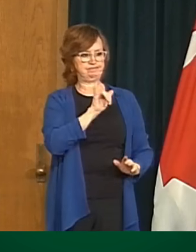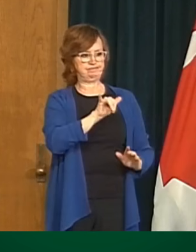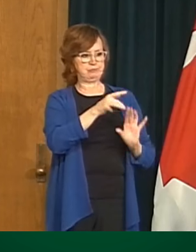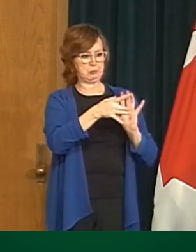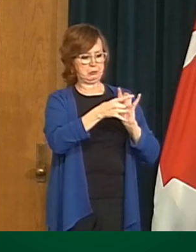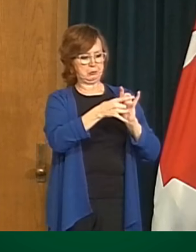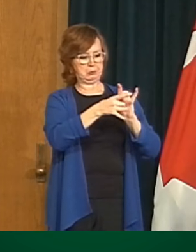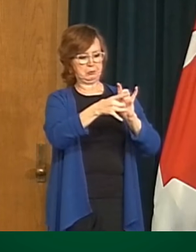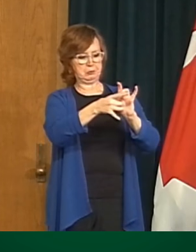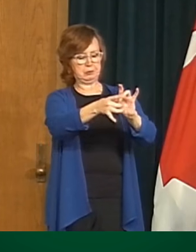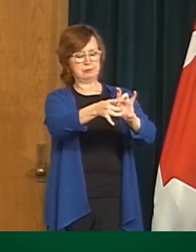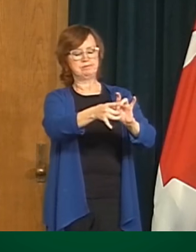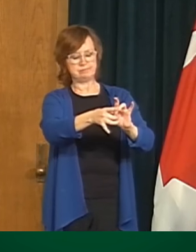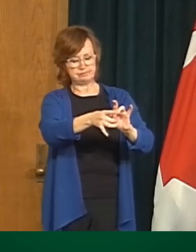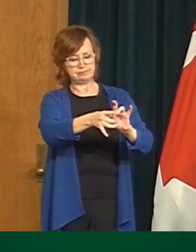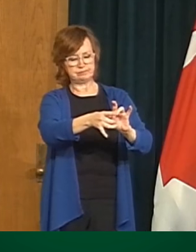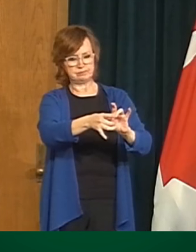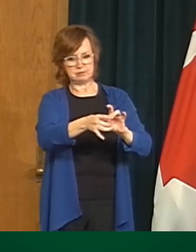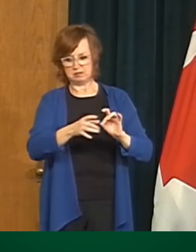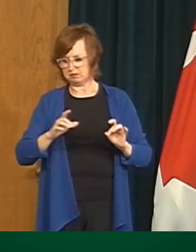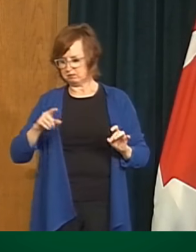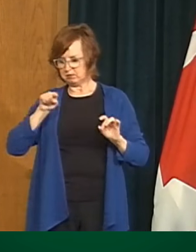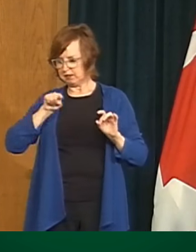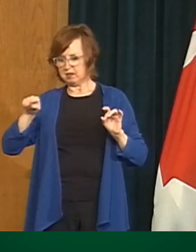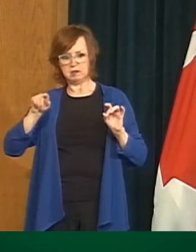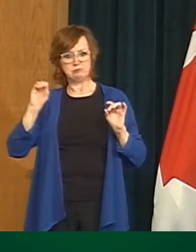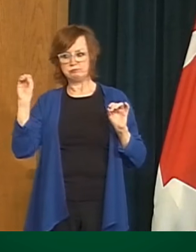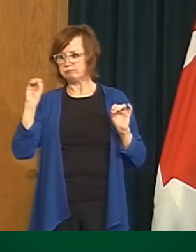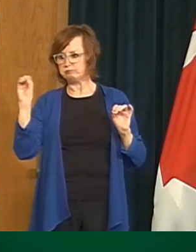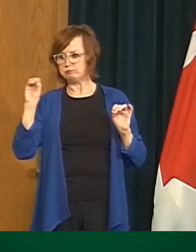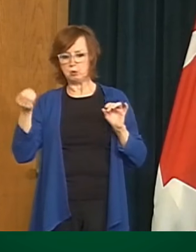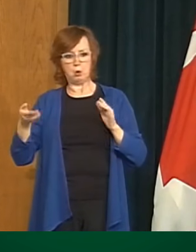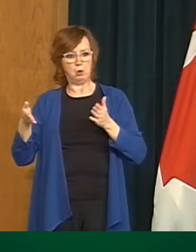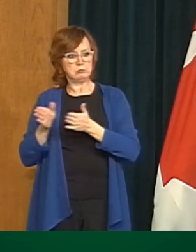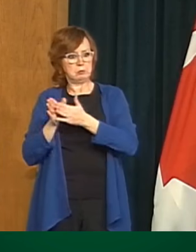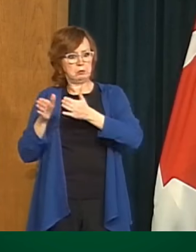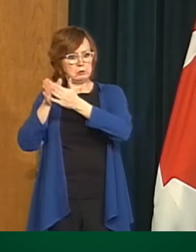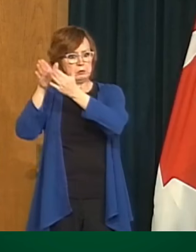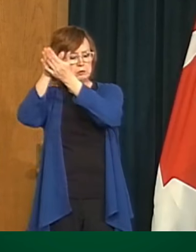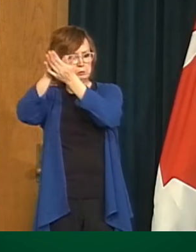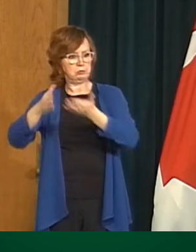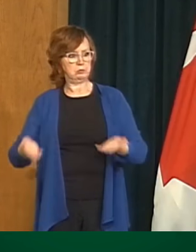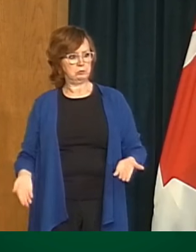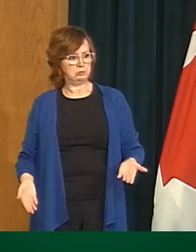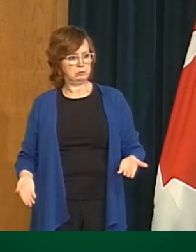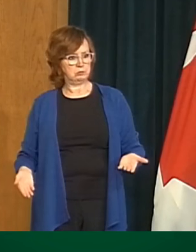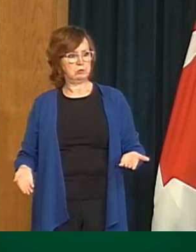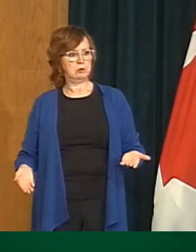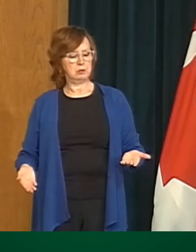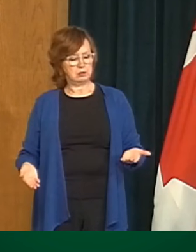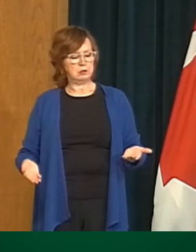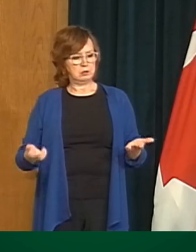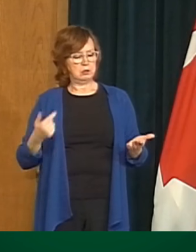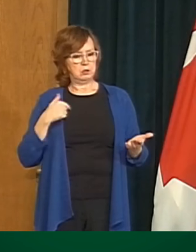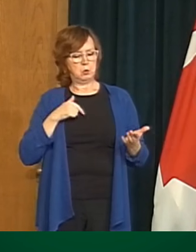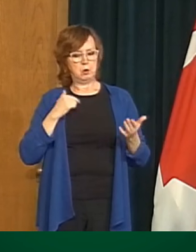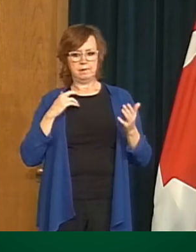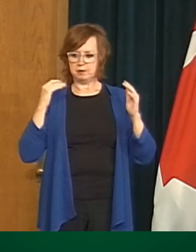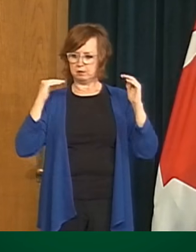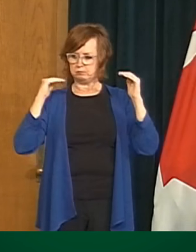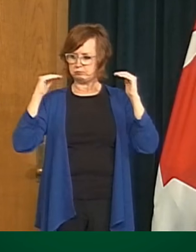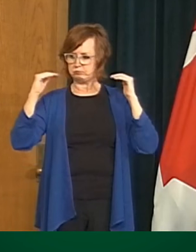at the reproductive rate, and if we look at our new cases throughout Saskatchewan, the rest of Saskatchewan continues to see